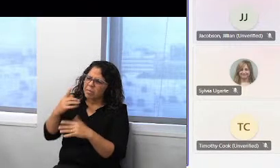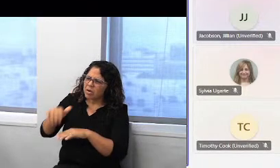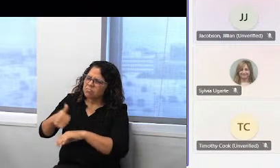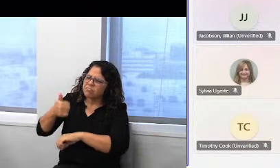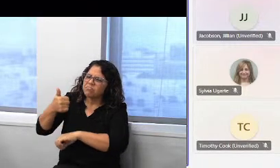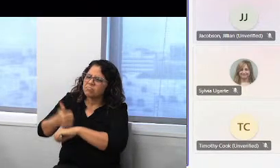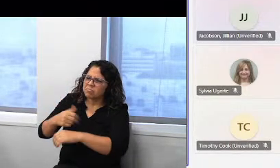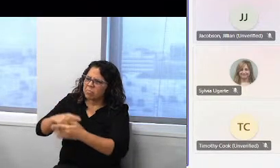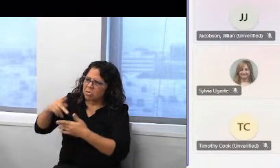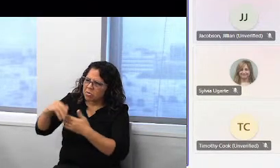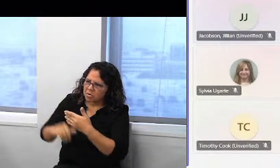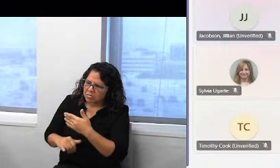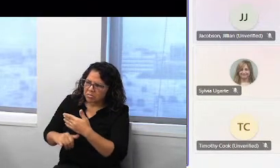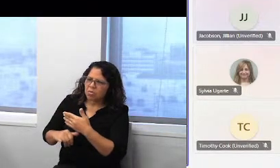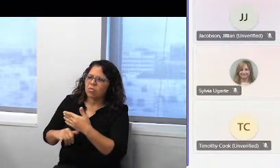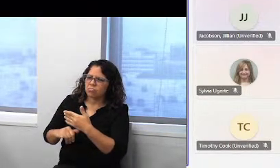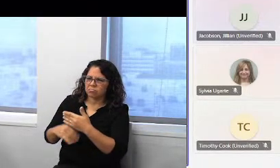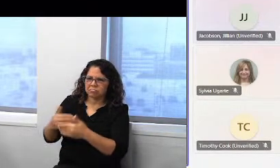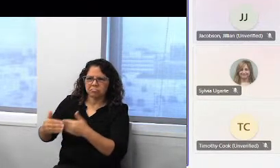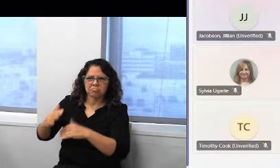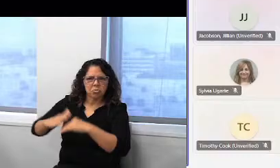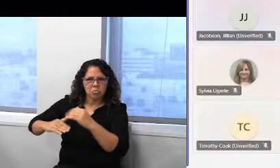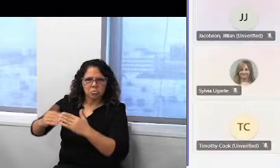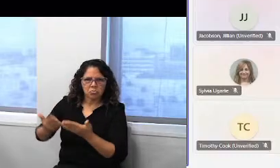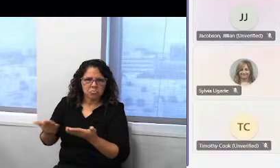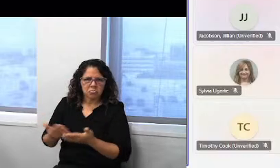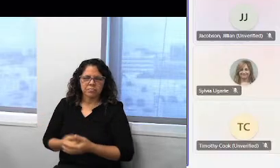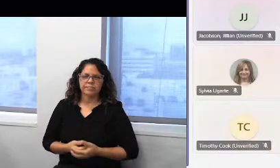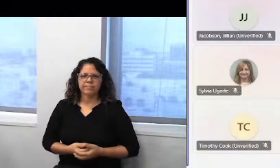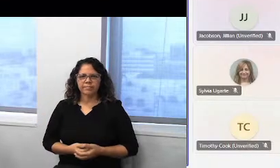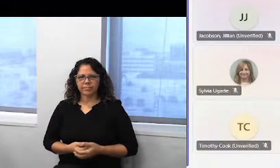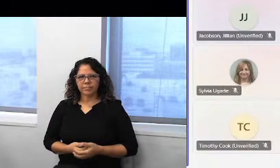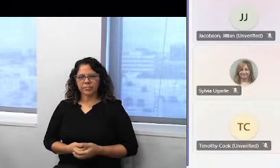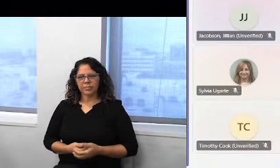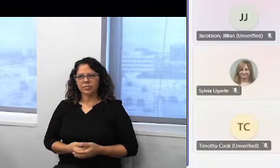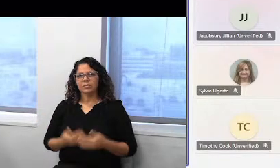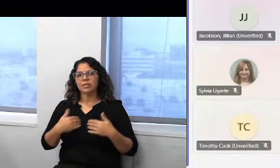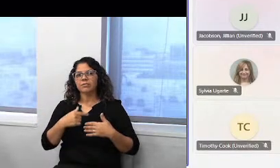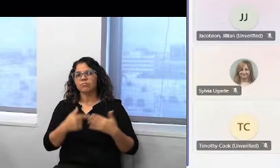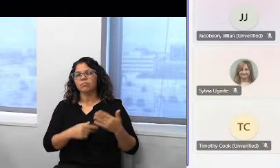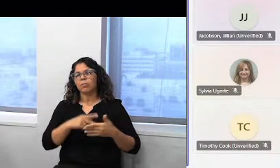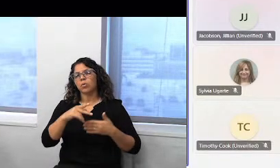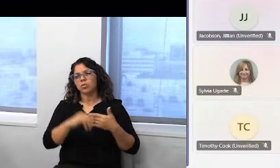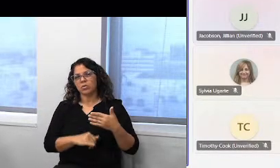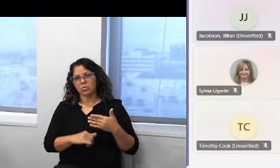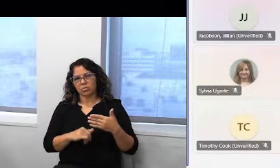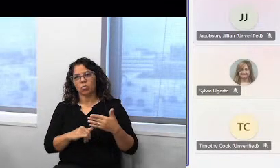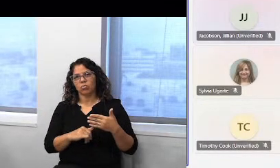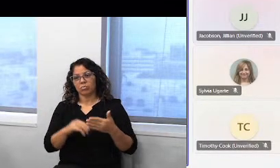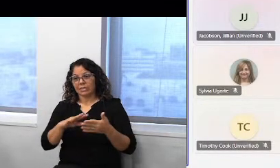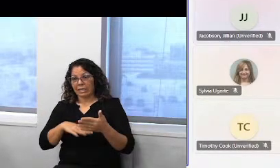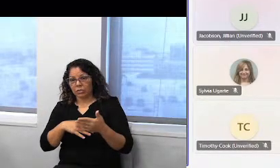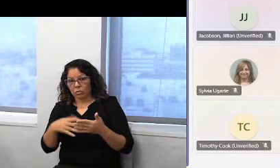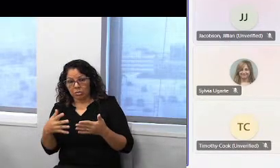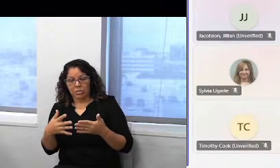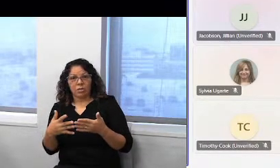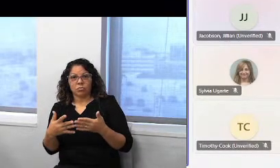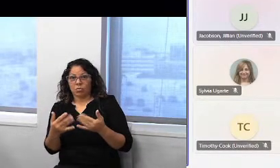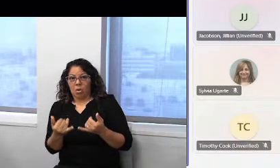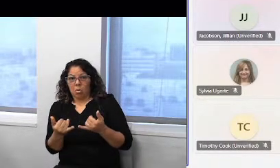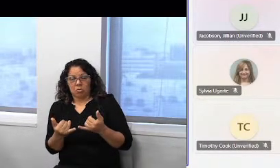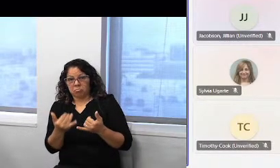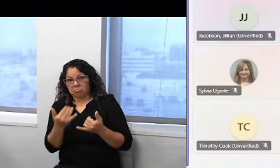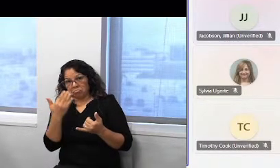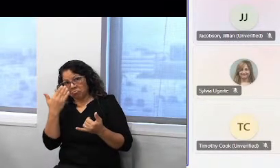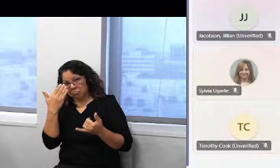the construction activities? There are several projects, so I don't have the schedules memorized, so I'm going to have to Just